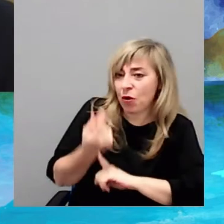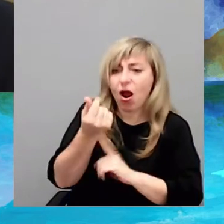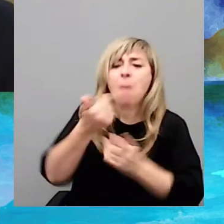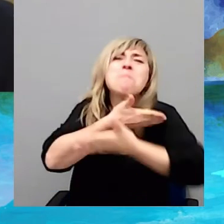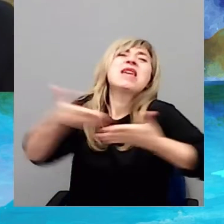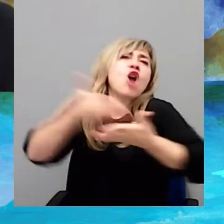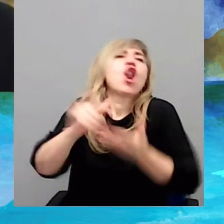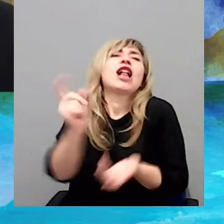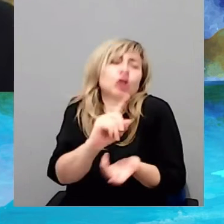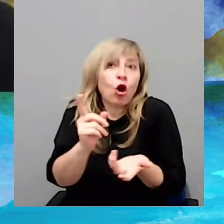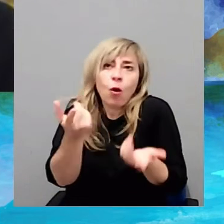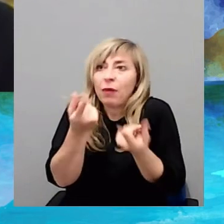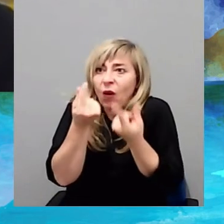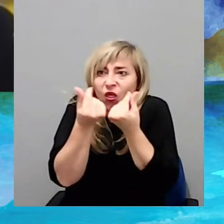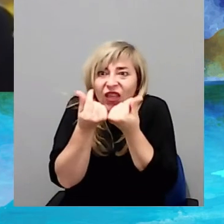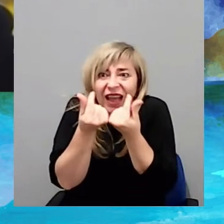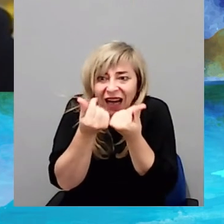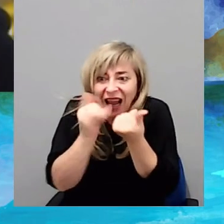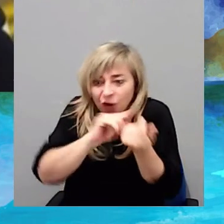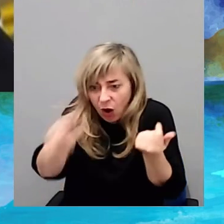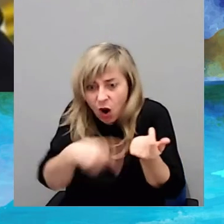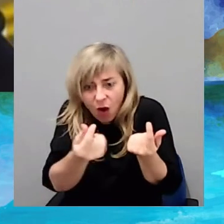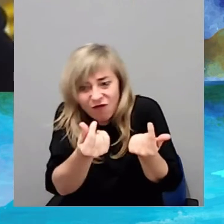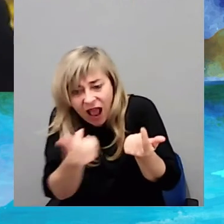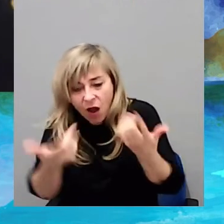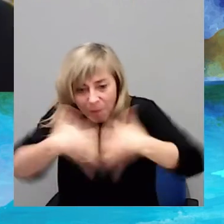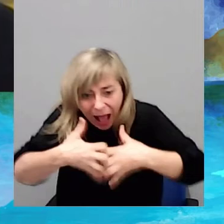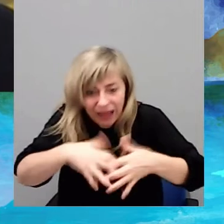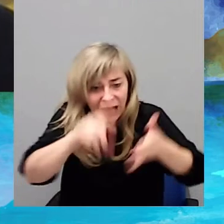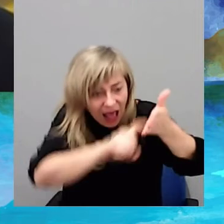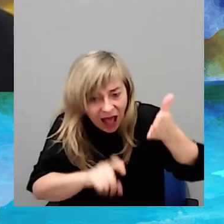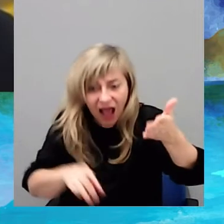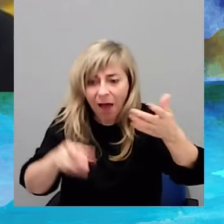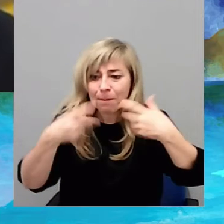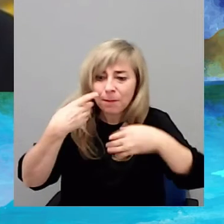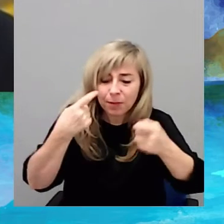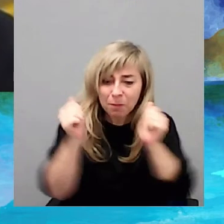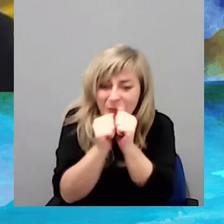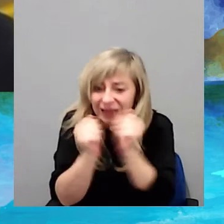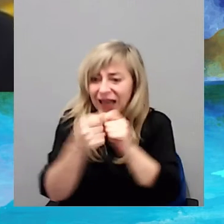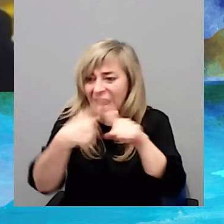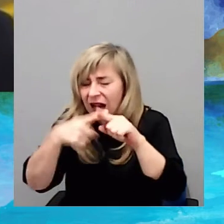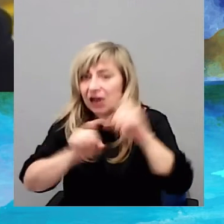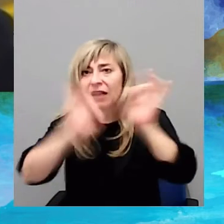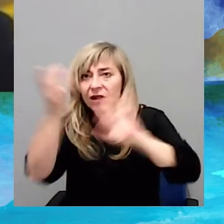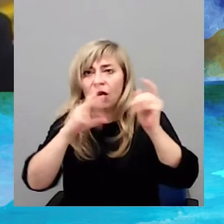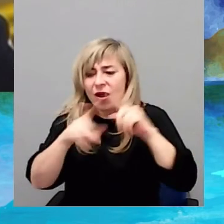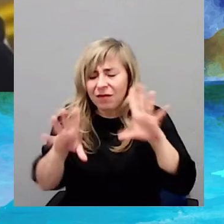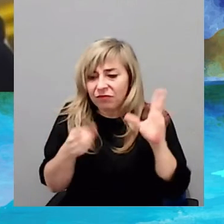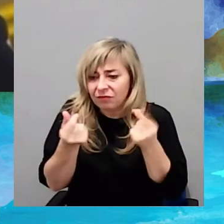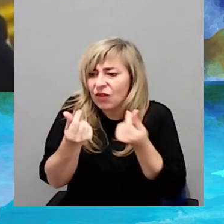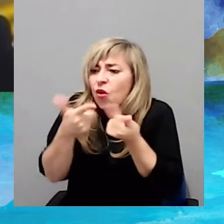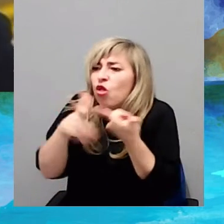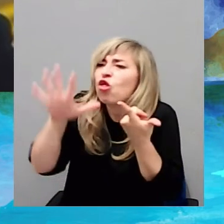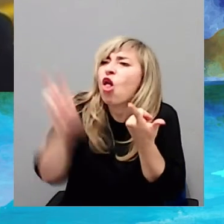medio, talking about porque millions bueno, las cosas cuestan here, dinero. but Me well, gustaría everything que has a nos cost. respondieseis así rapiditos, Can you no